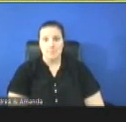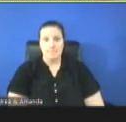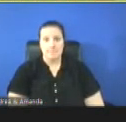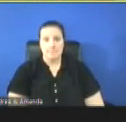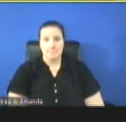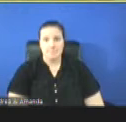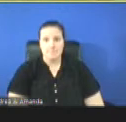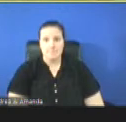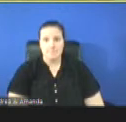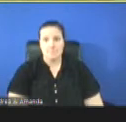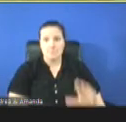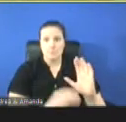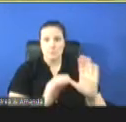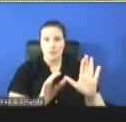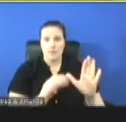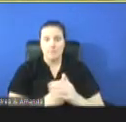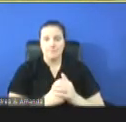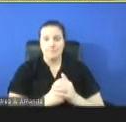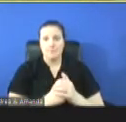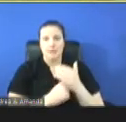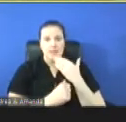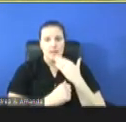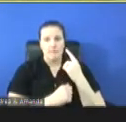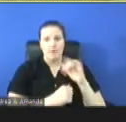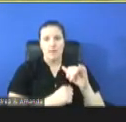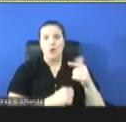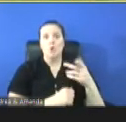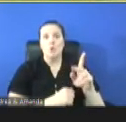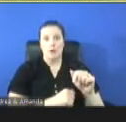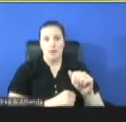Great. Thank you for that, Gloria.